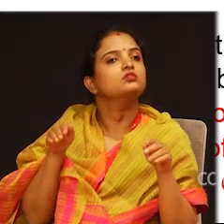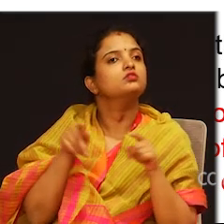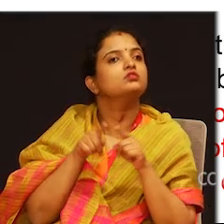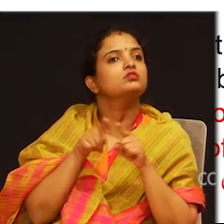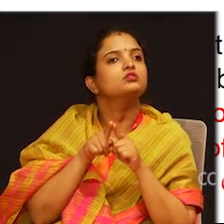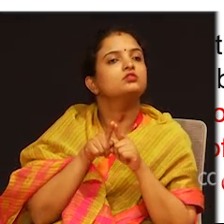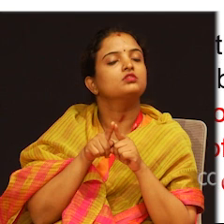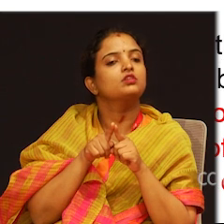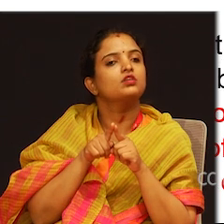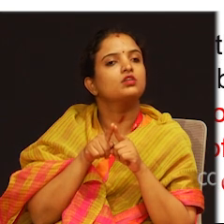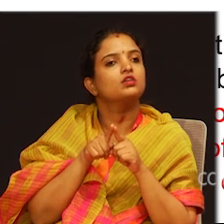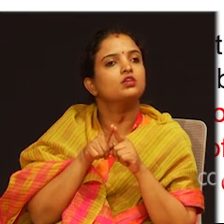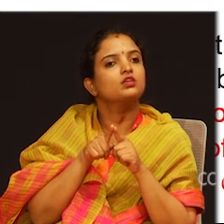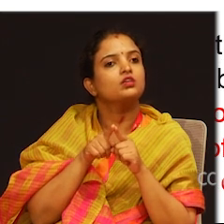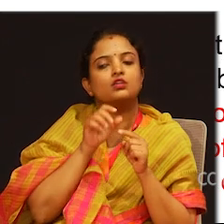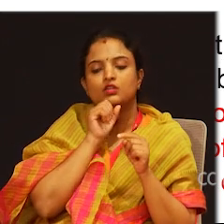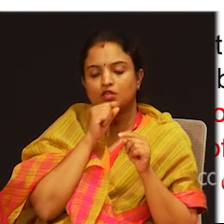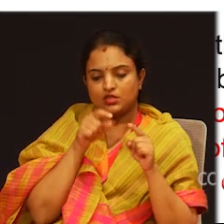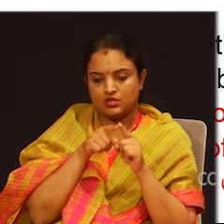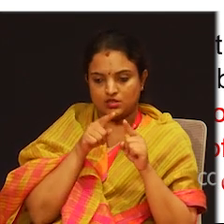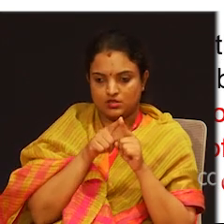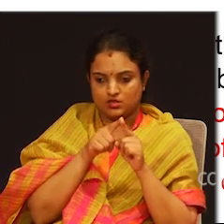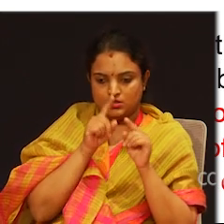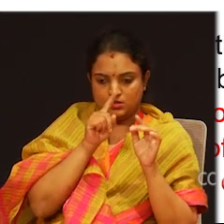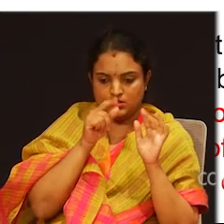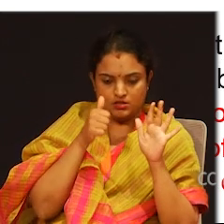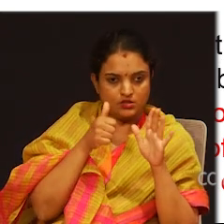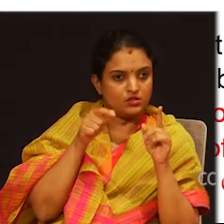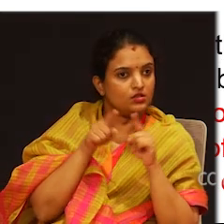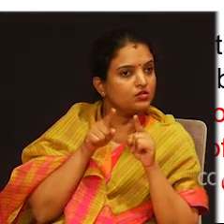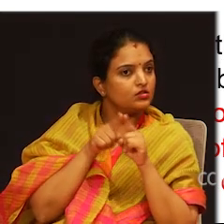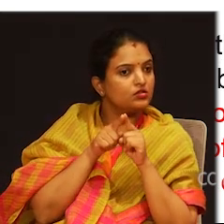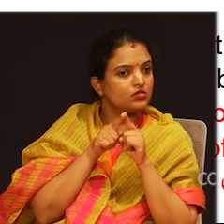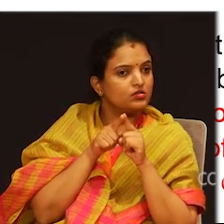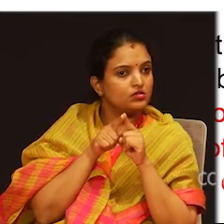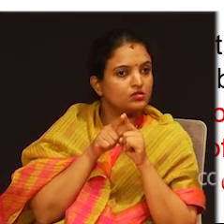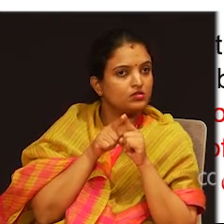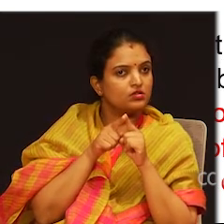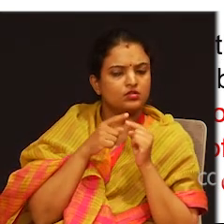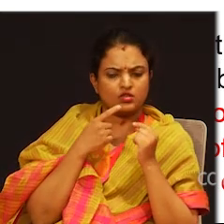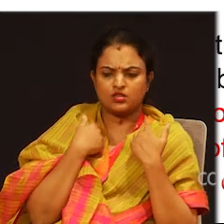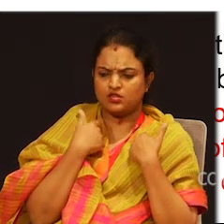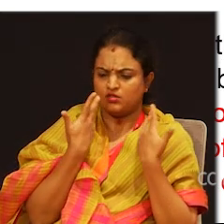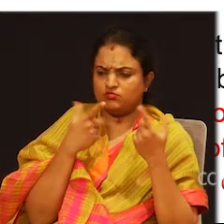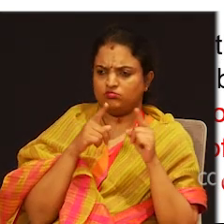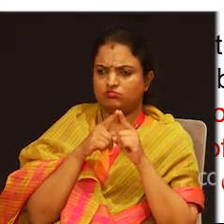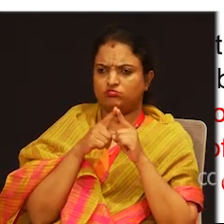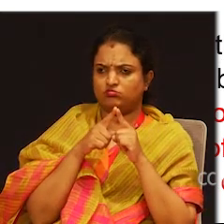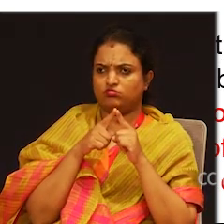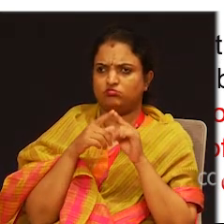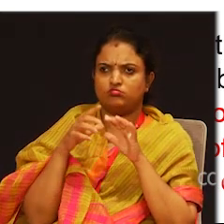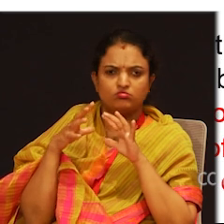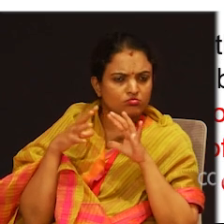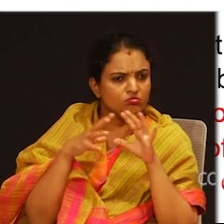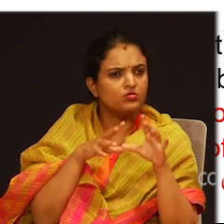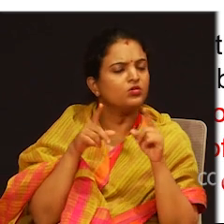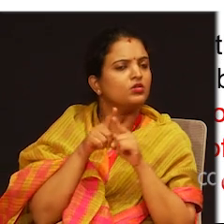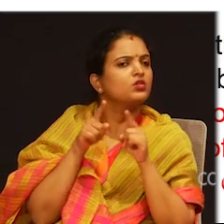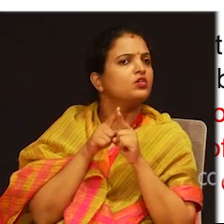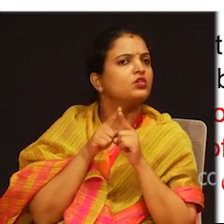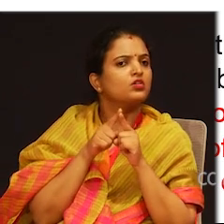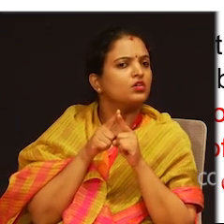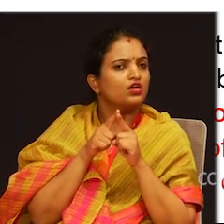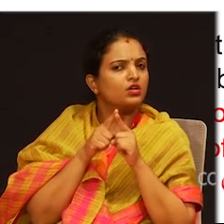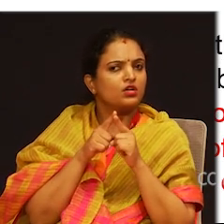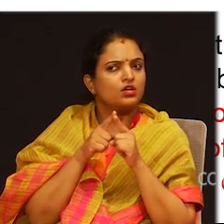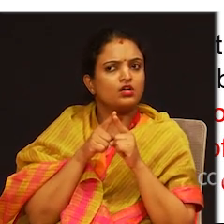to 17, it says, are out of school. They haven't been pushed out. They still simply are not in